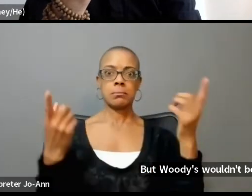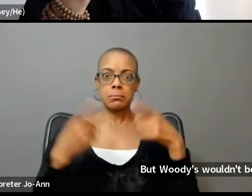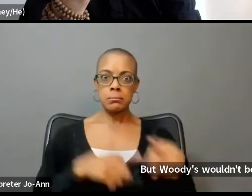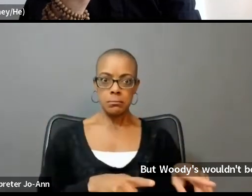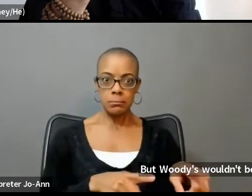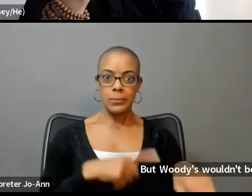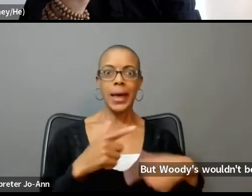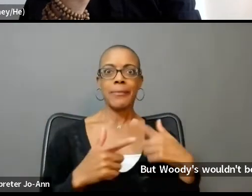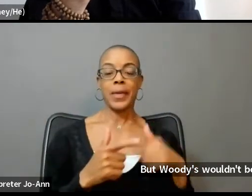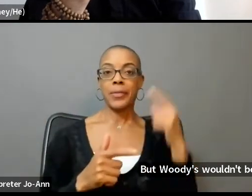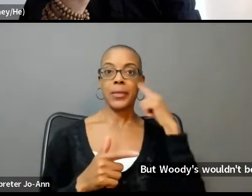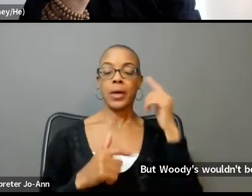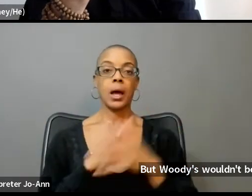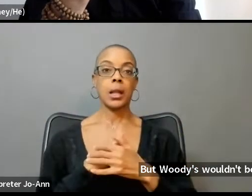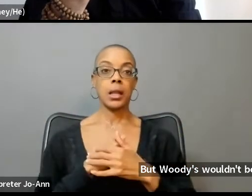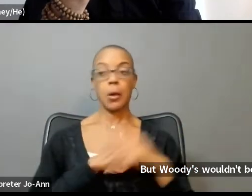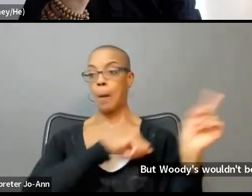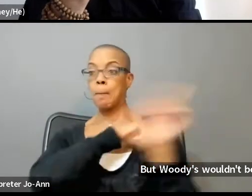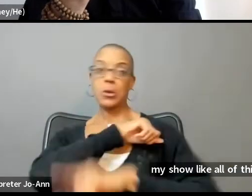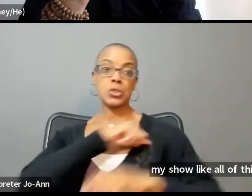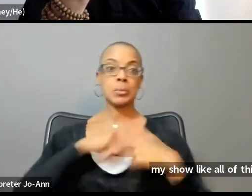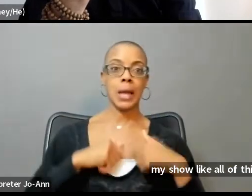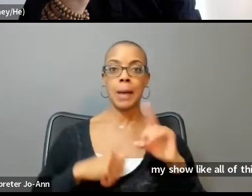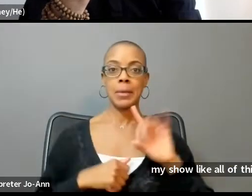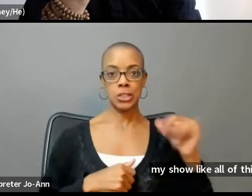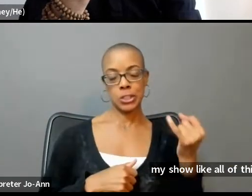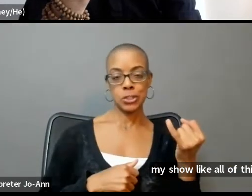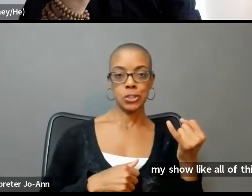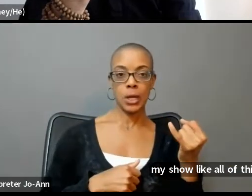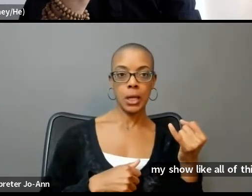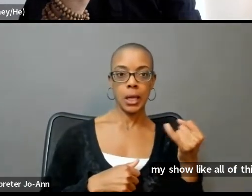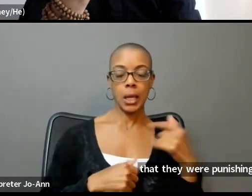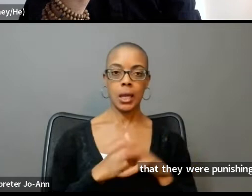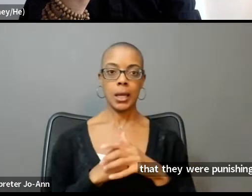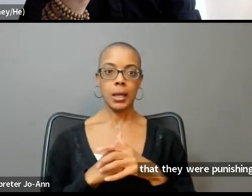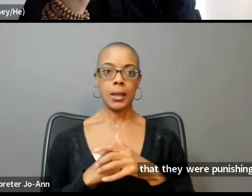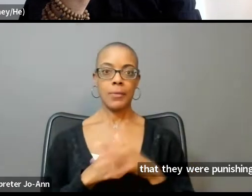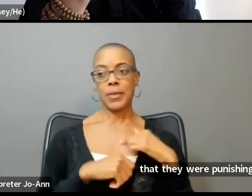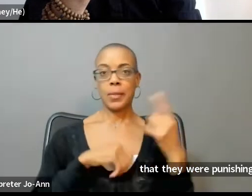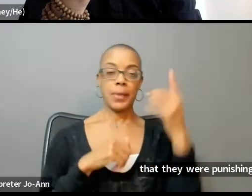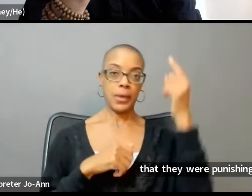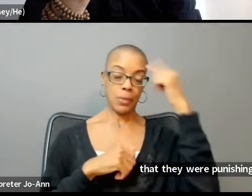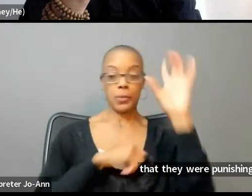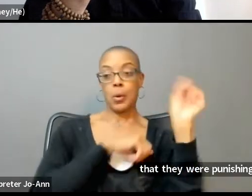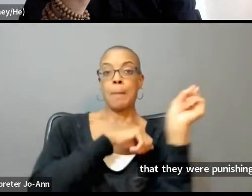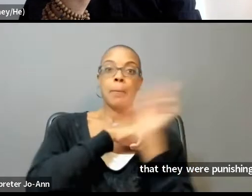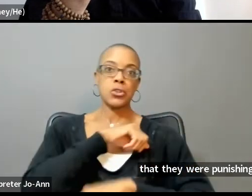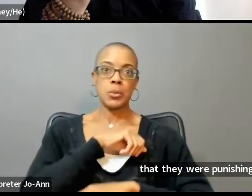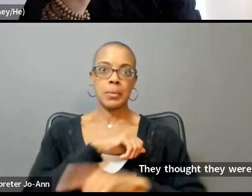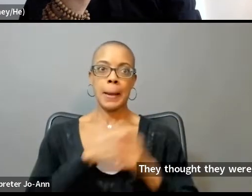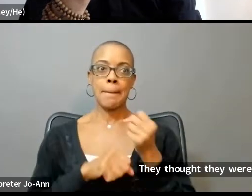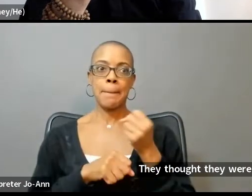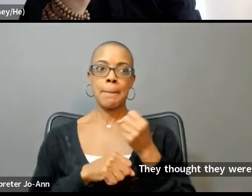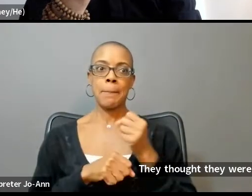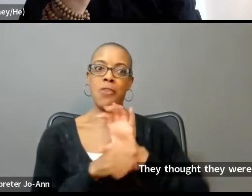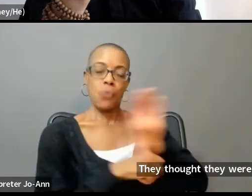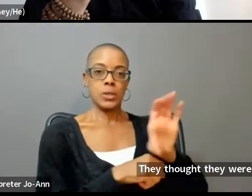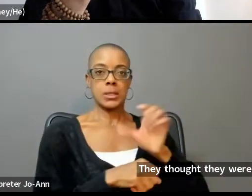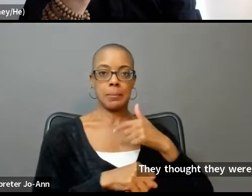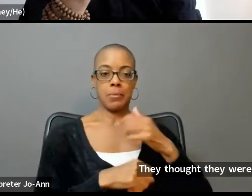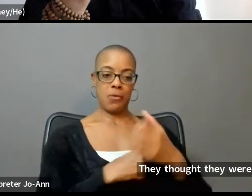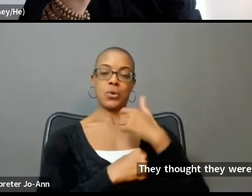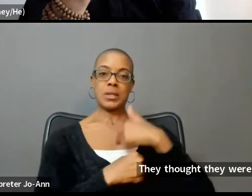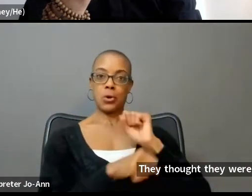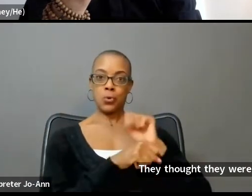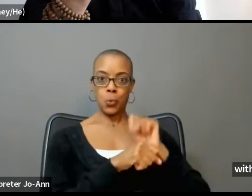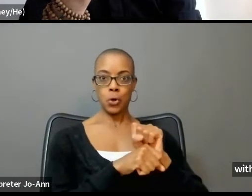were punishing me because I'm a DJ out of drag. They thought they were punishing me by making me work with Daytona on Mondays. But the only